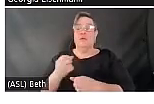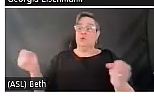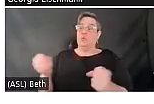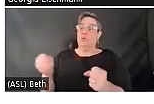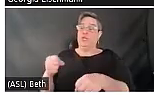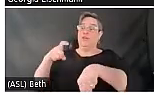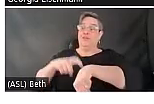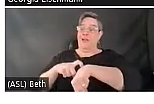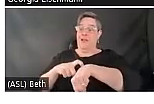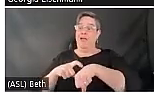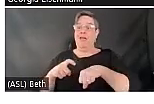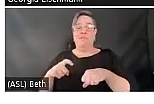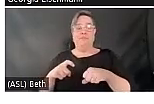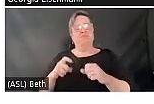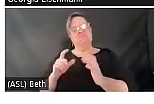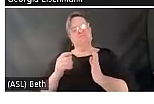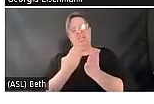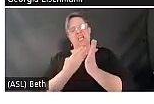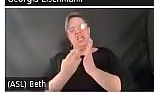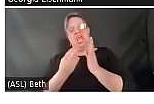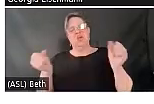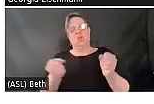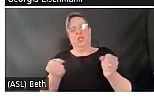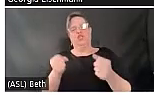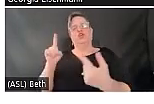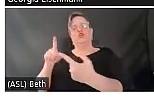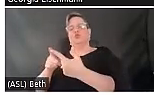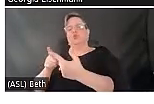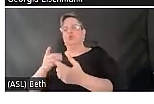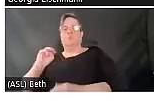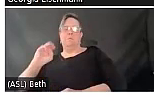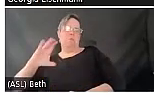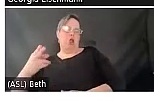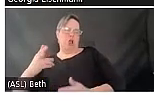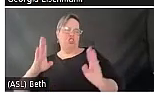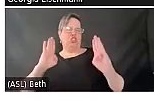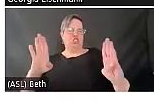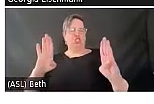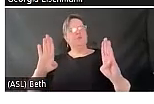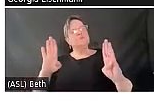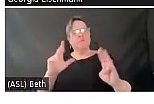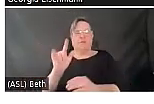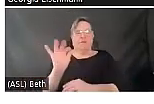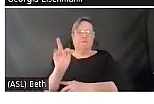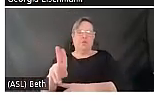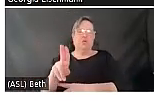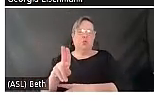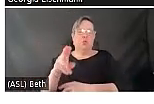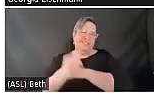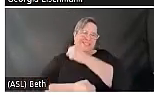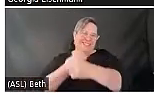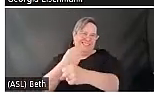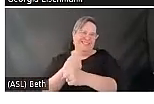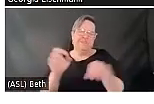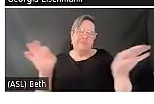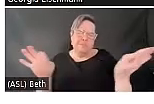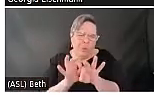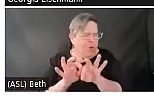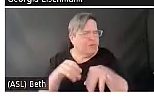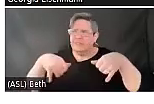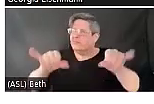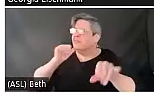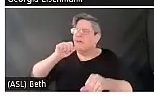season and will continue through at least March. So important to get vaccinated even at this point for